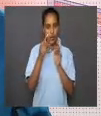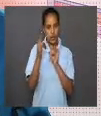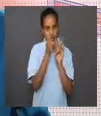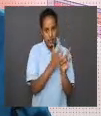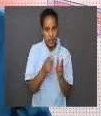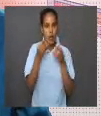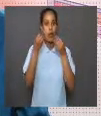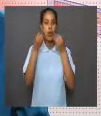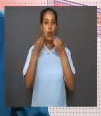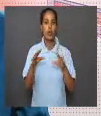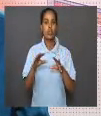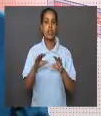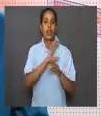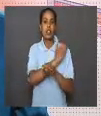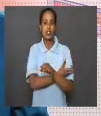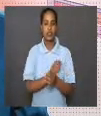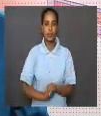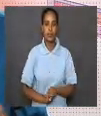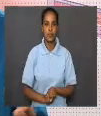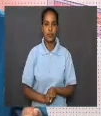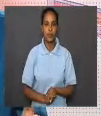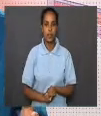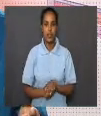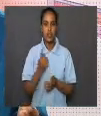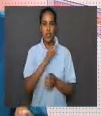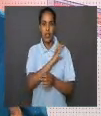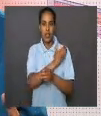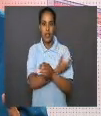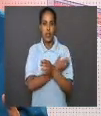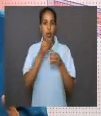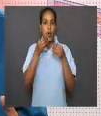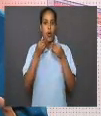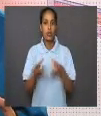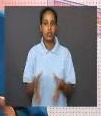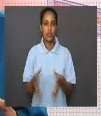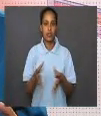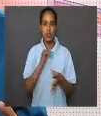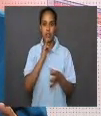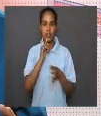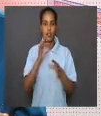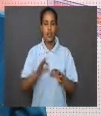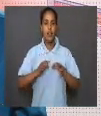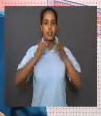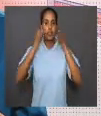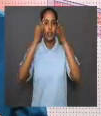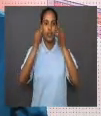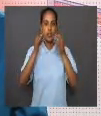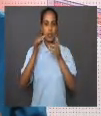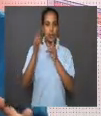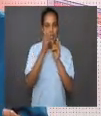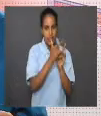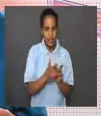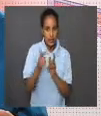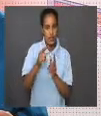has lost energy. The energy that was lost is transferred to the